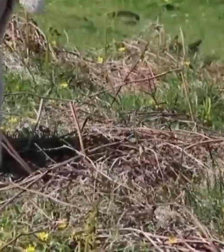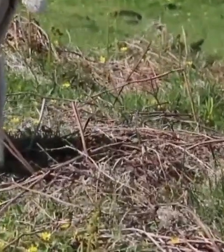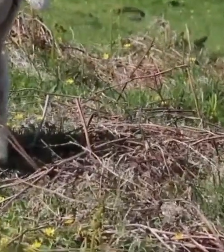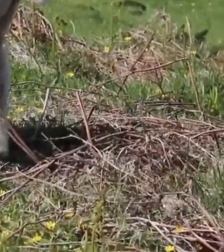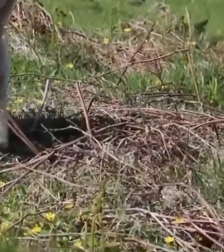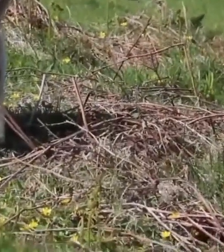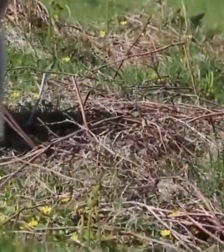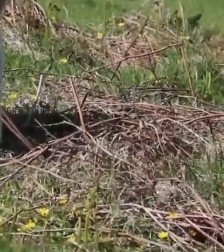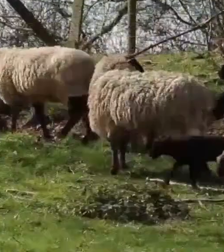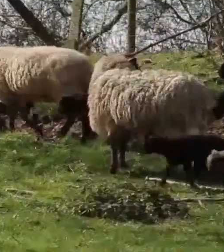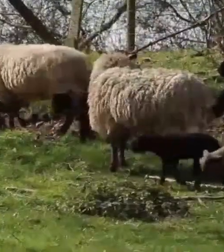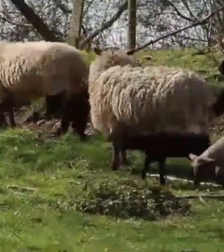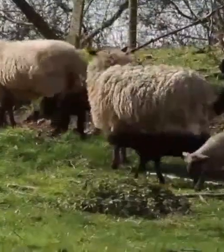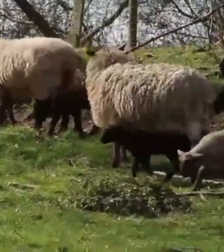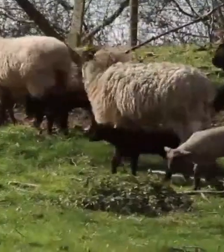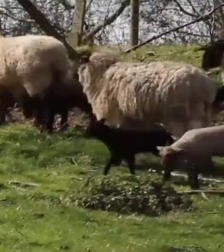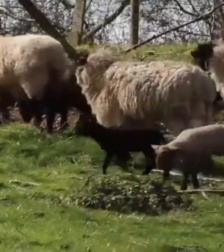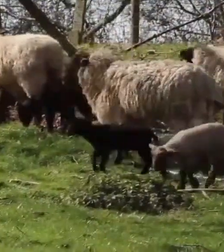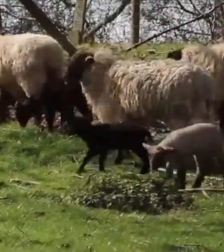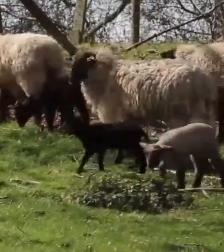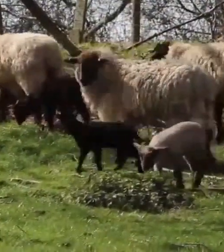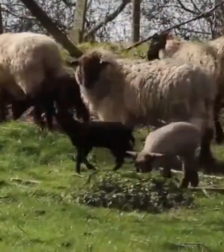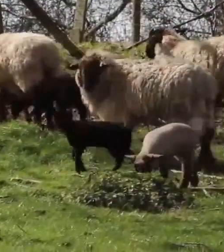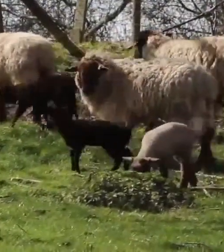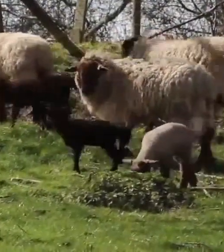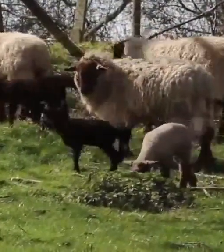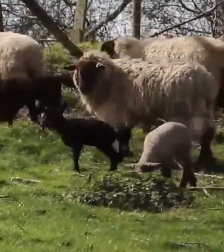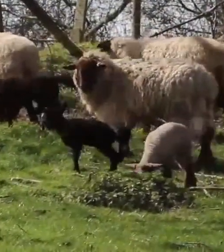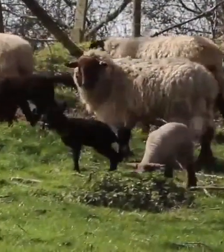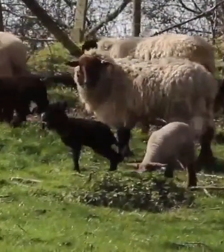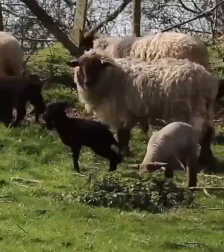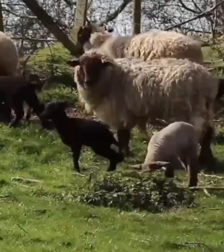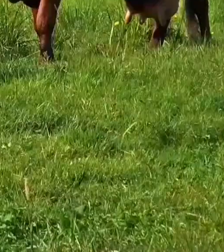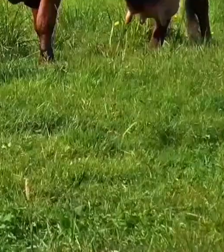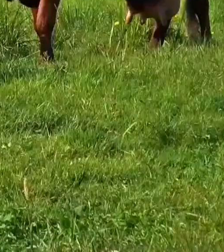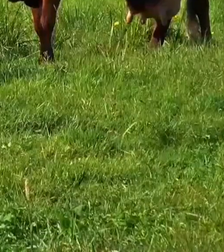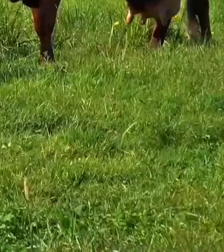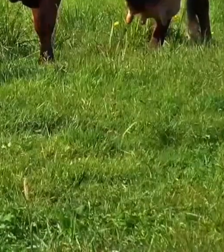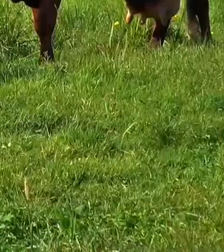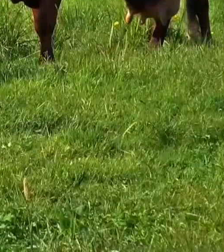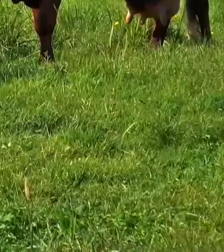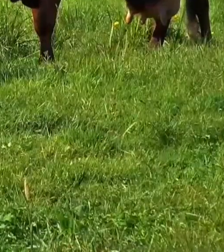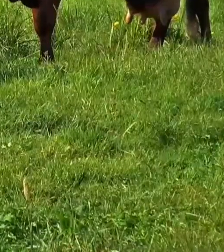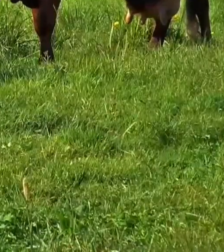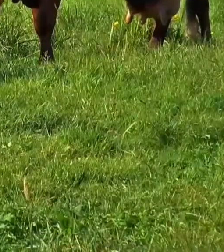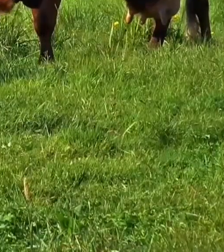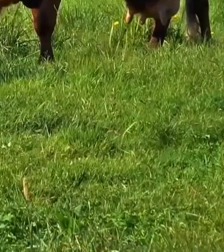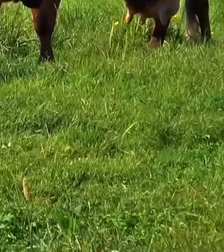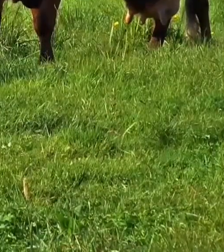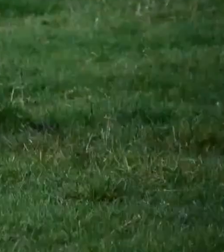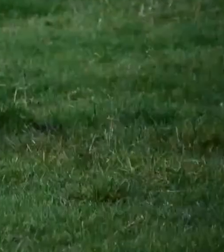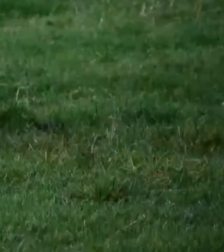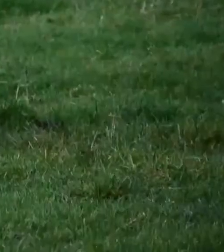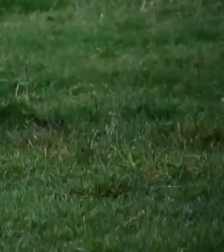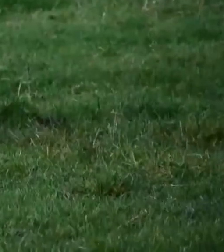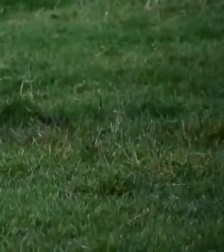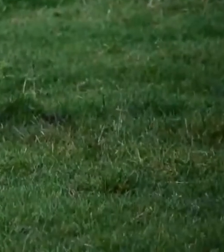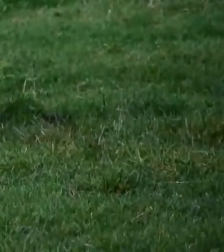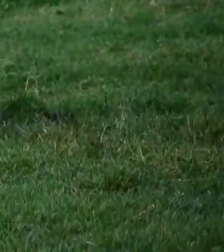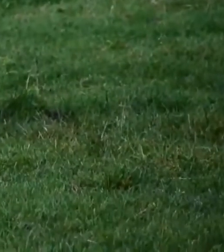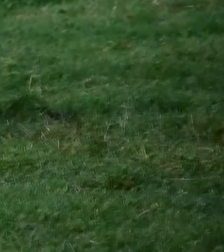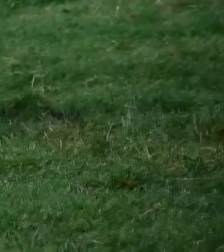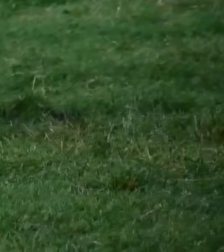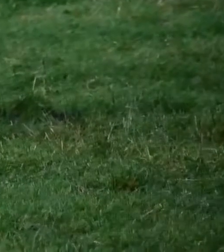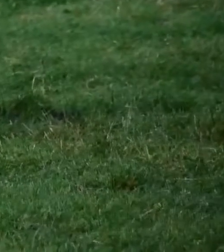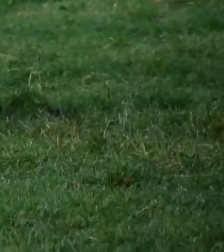police. In this report, we welcome recommendations from the working group, who talk about clearer definitions for what livestock is and having dogs under